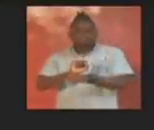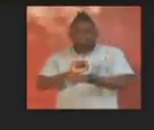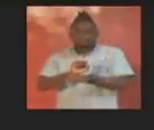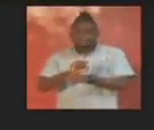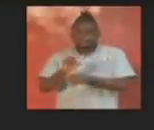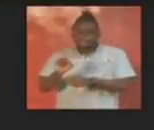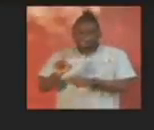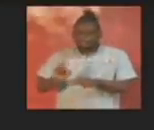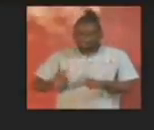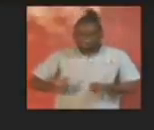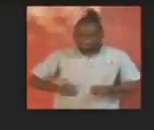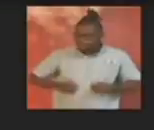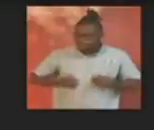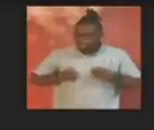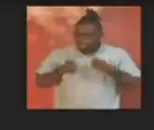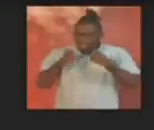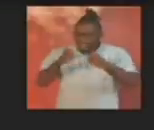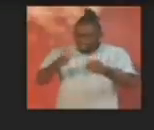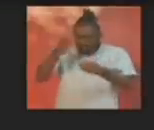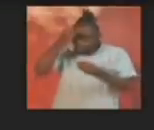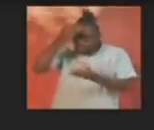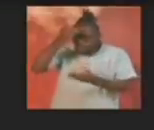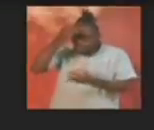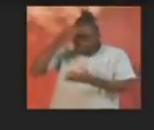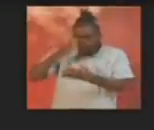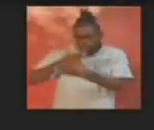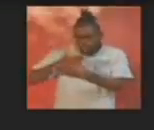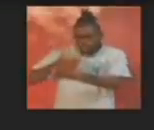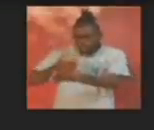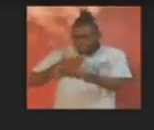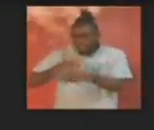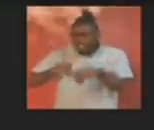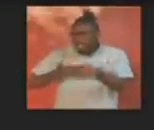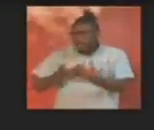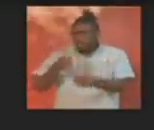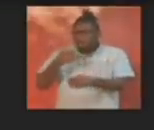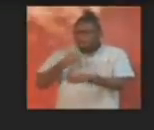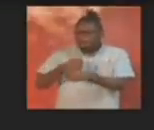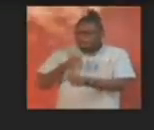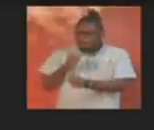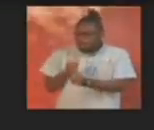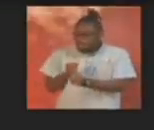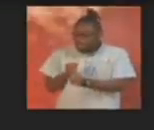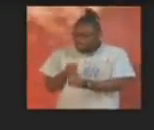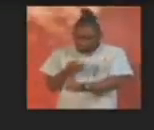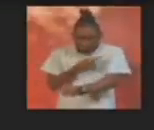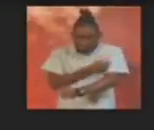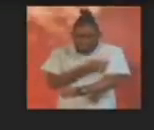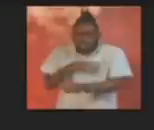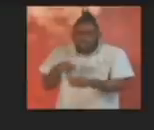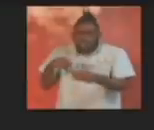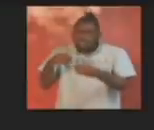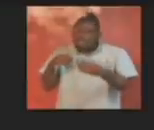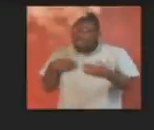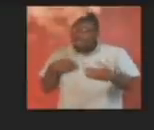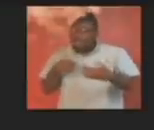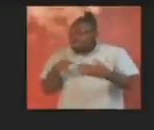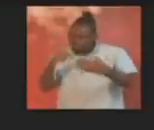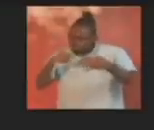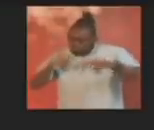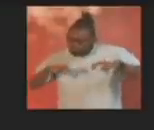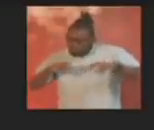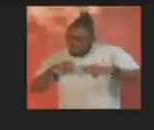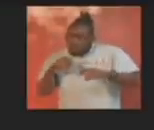intellectual property and give the recipes of these vaccines to manufacturers around the world so it can